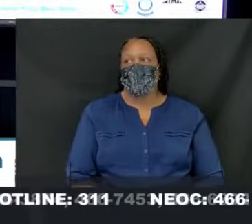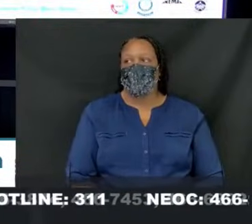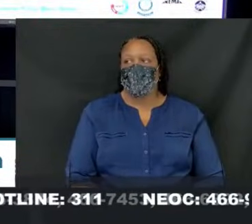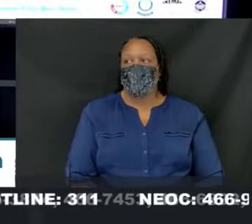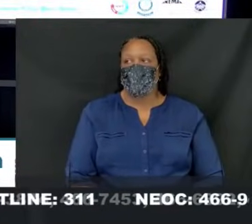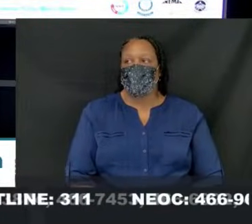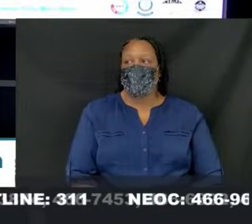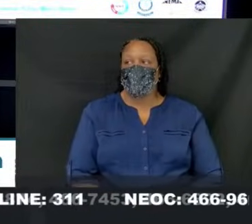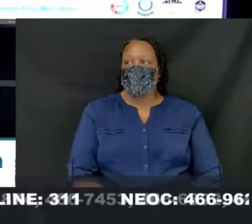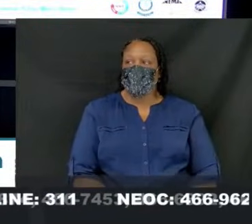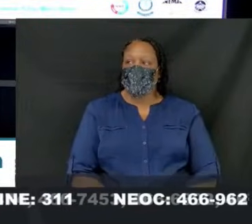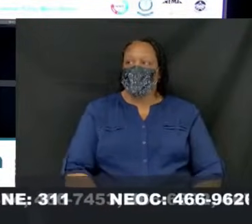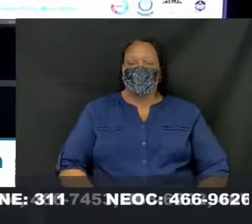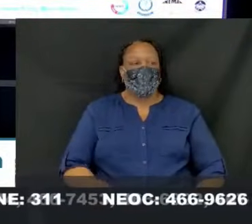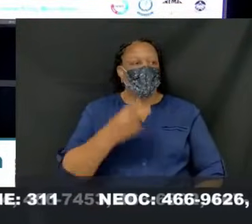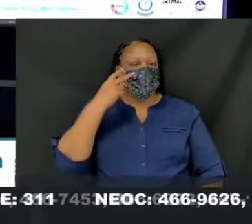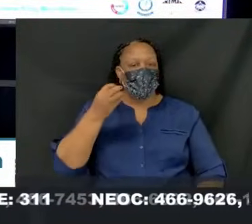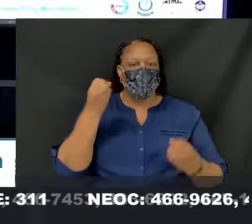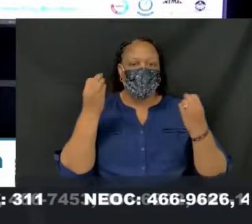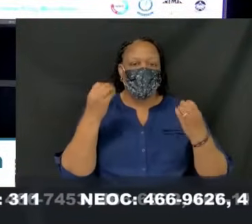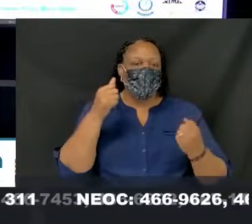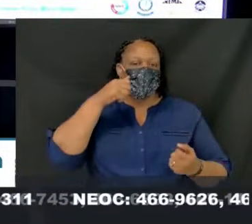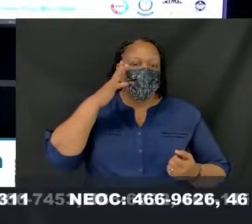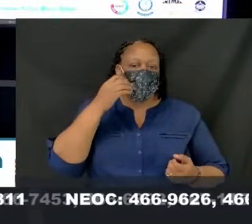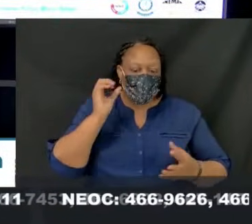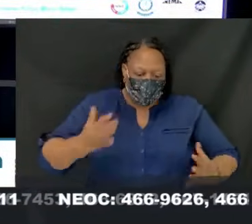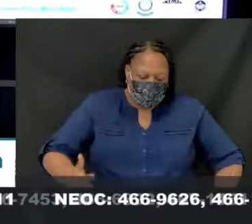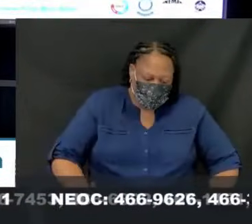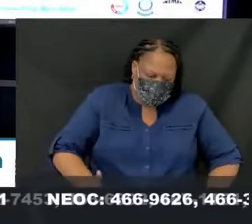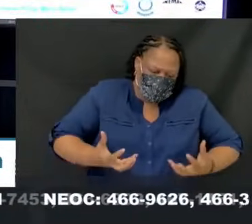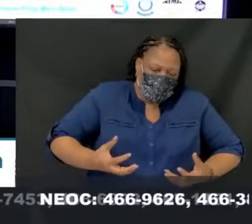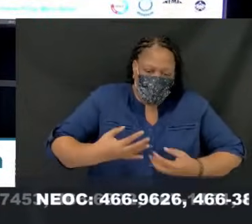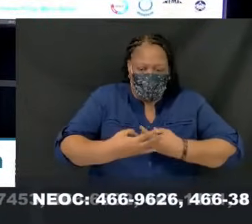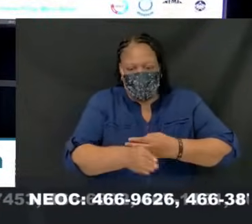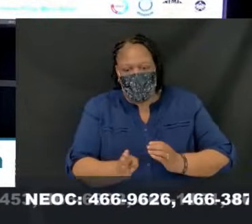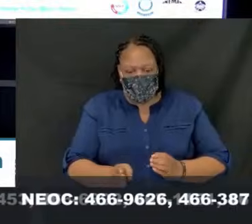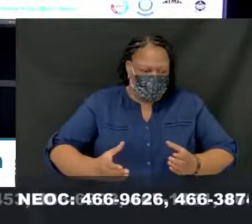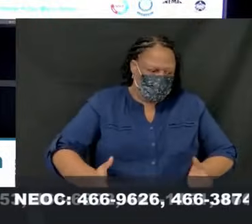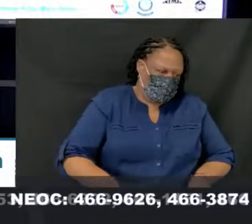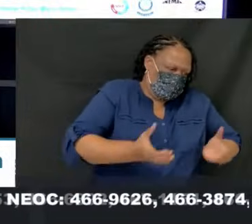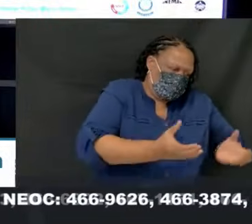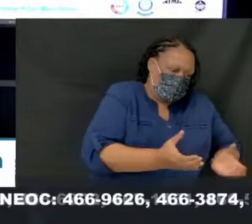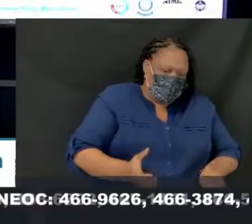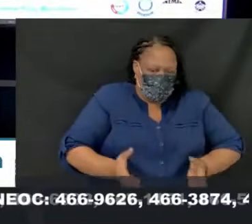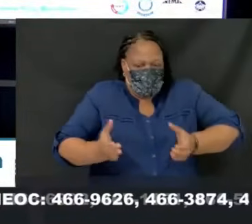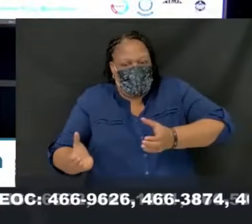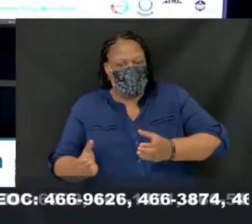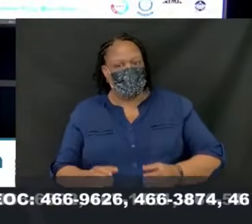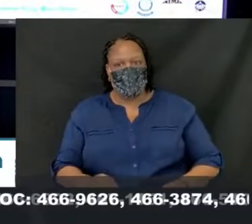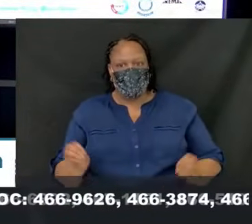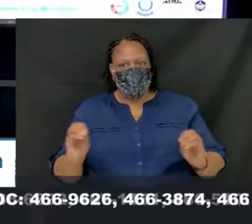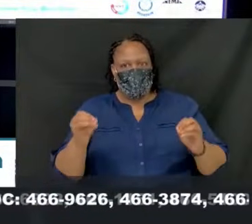see them lifting boxes and doing what they have to do, just like men, and we have to commend them.